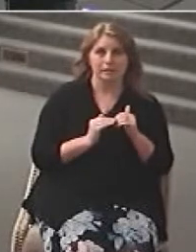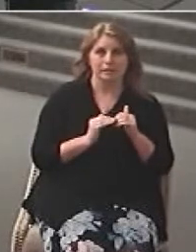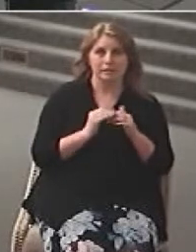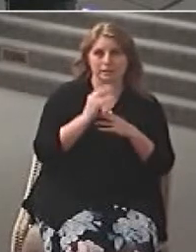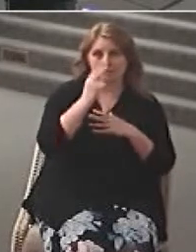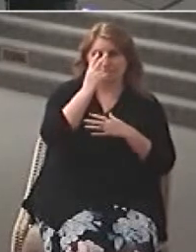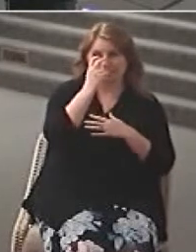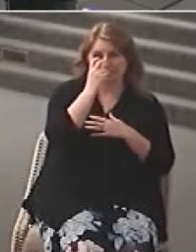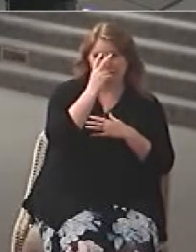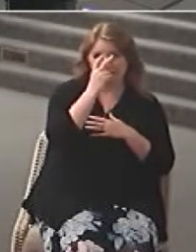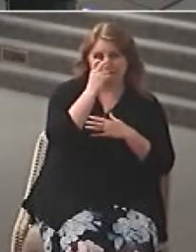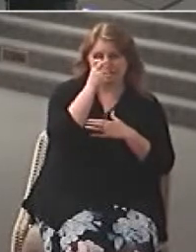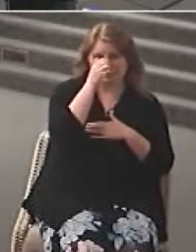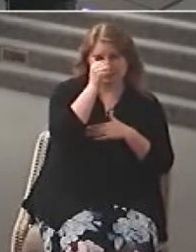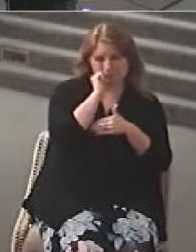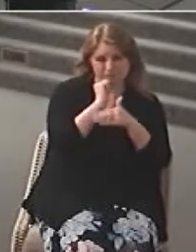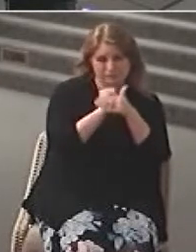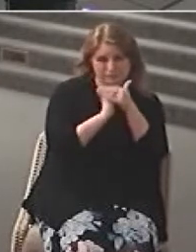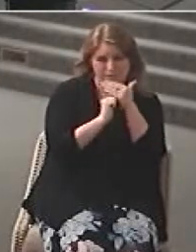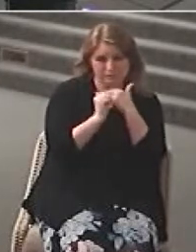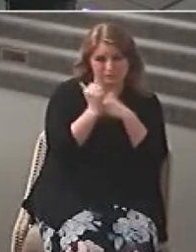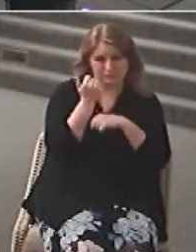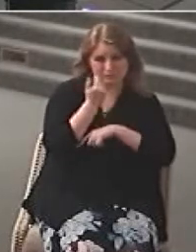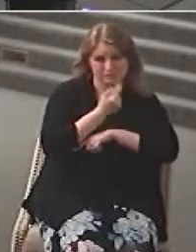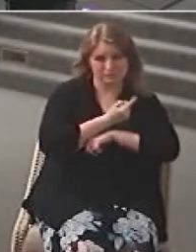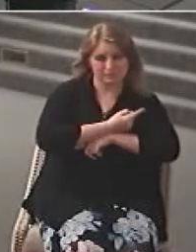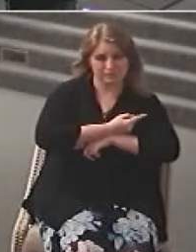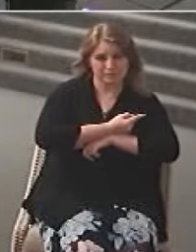doubt may hide the light of day.